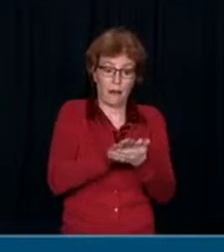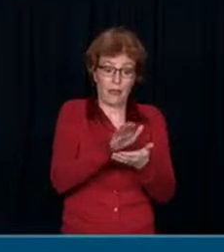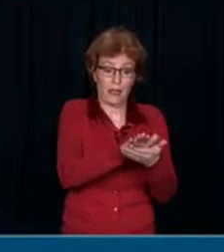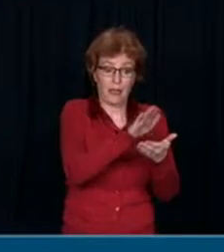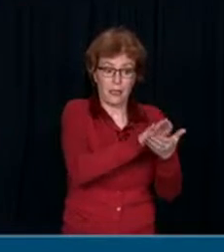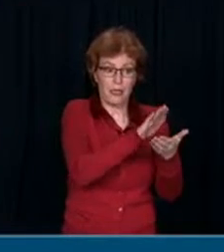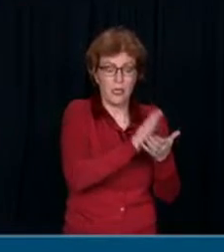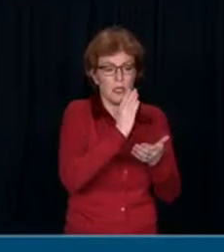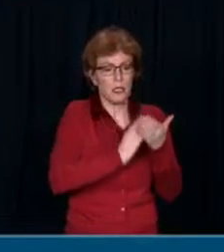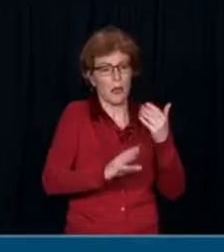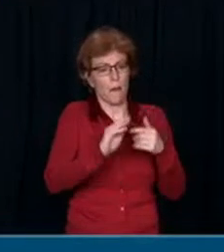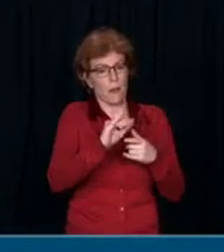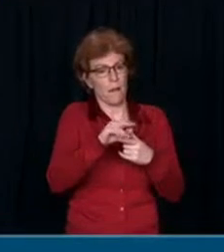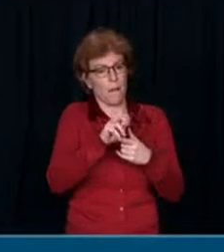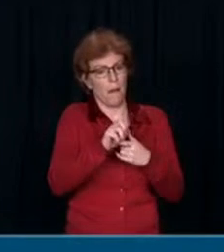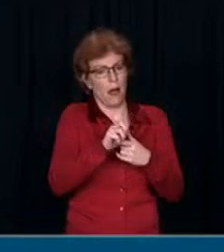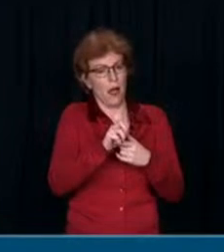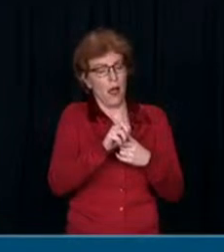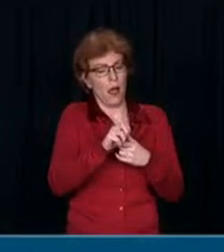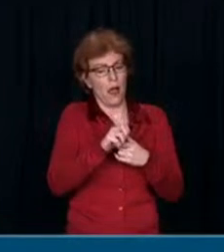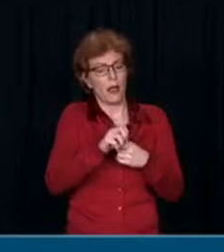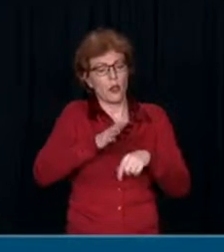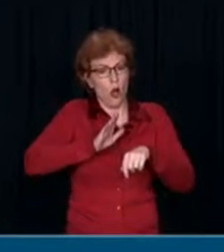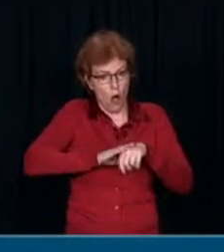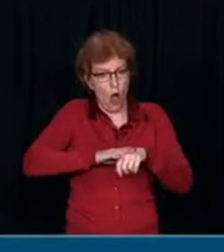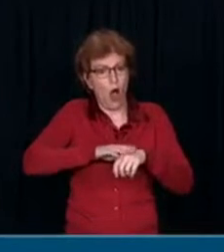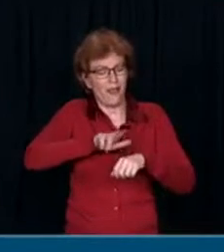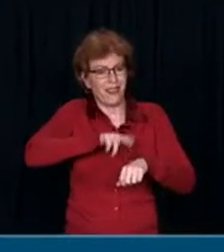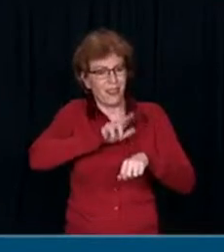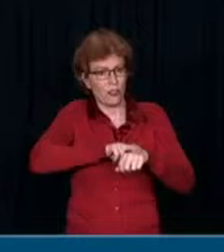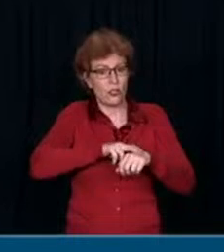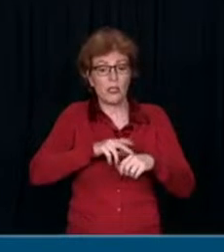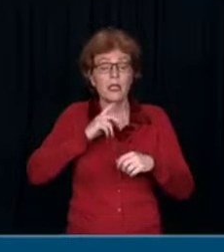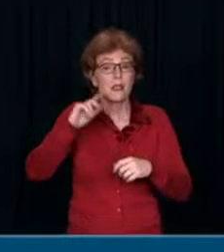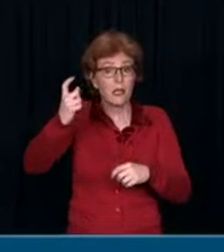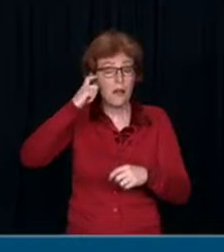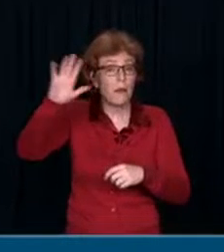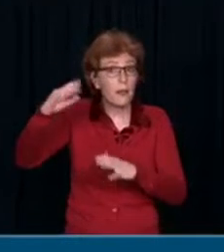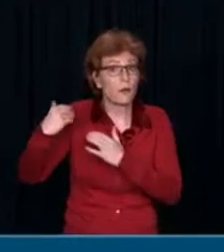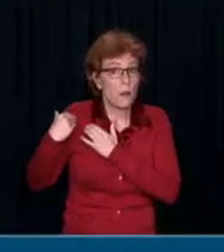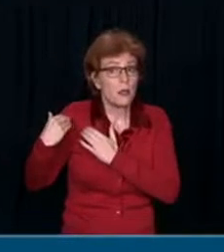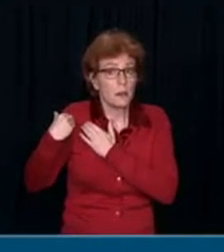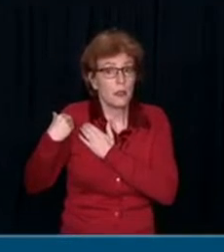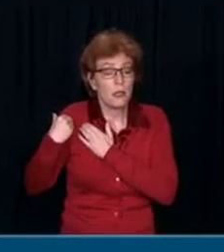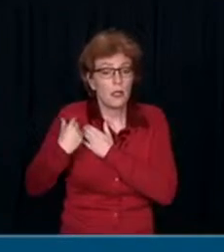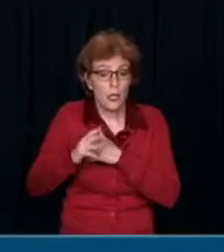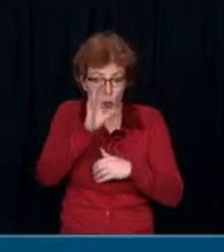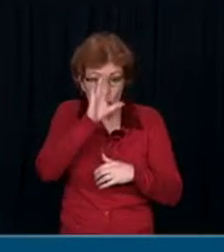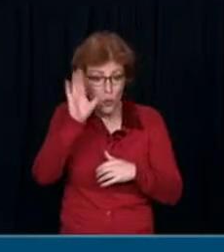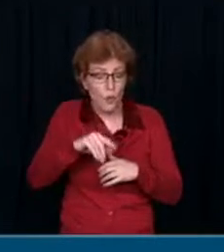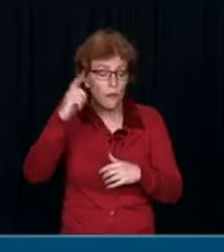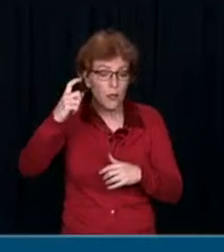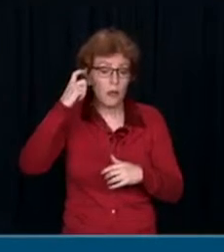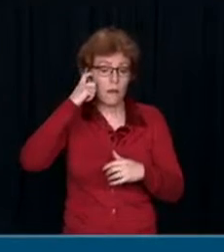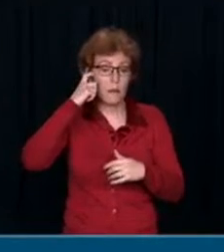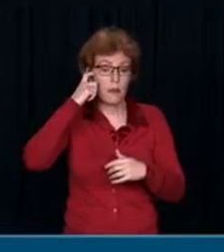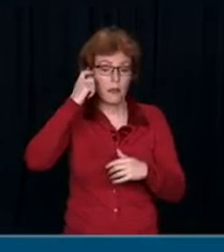some of those uranium mines on the Navajo Nation. You know, it's the federal government's responsibility. And as you know, the federal